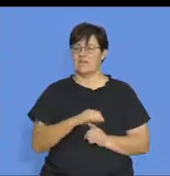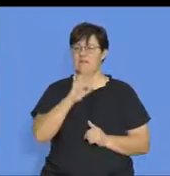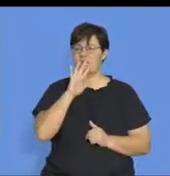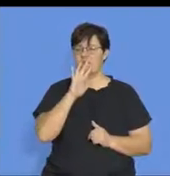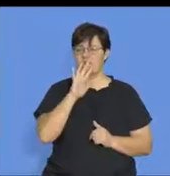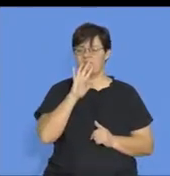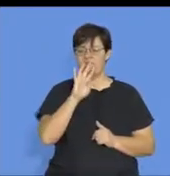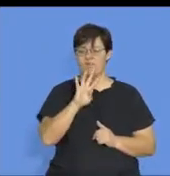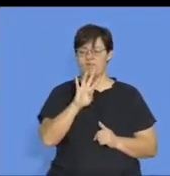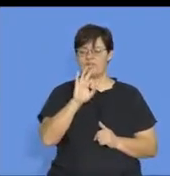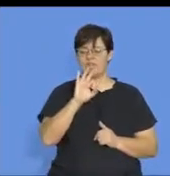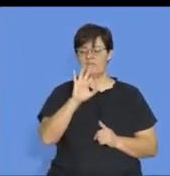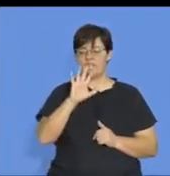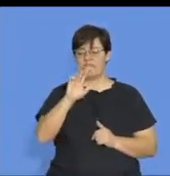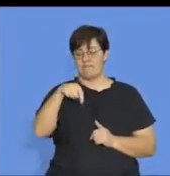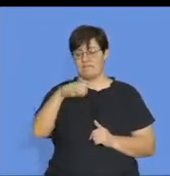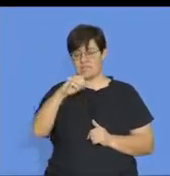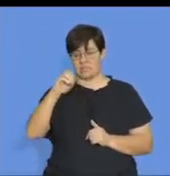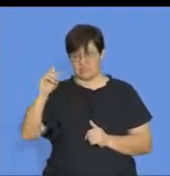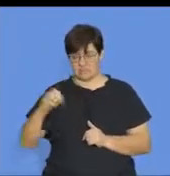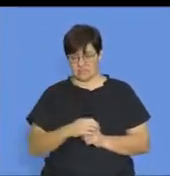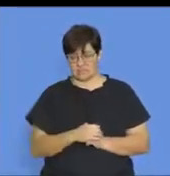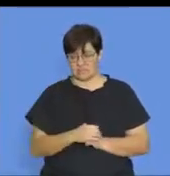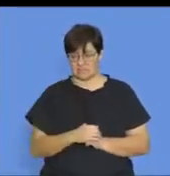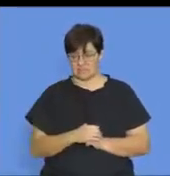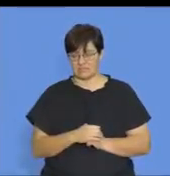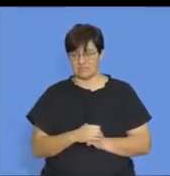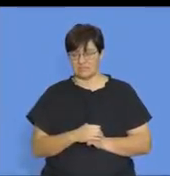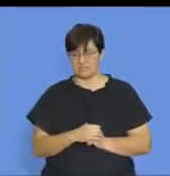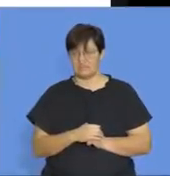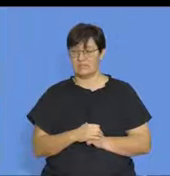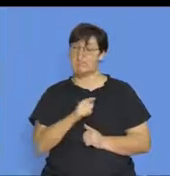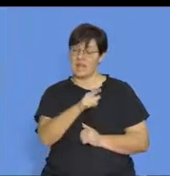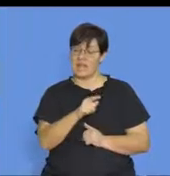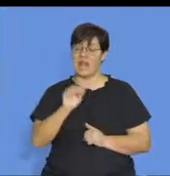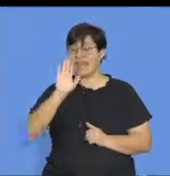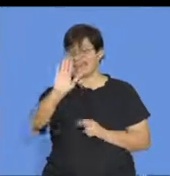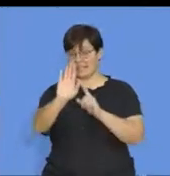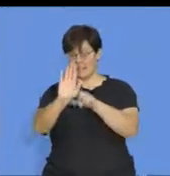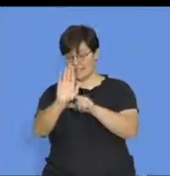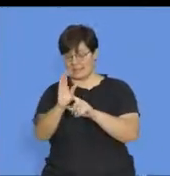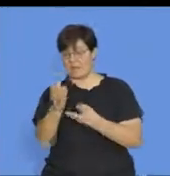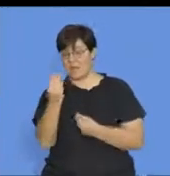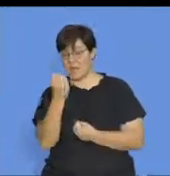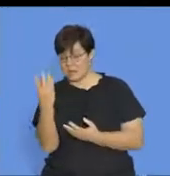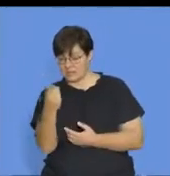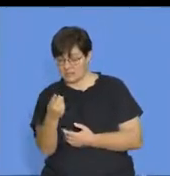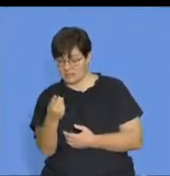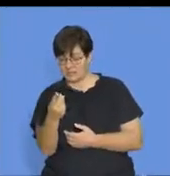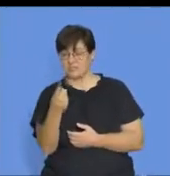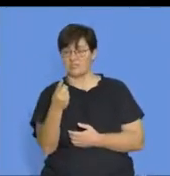435,000, so 435,000, while Candace Deer gets an amount of